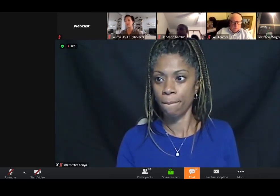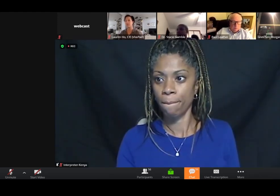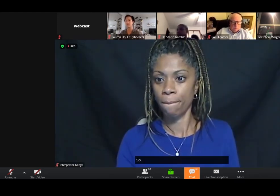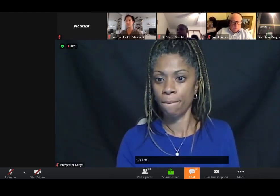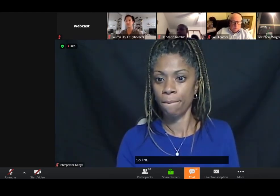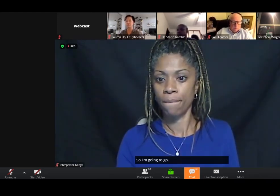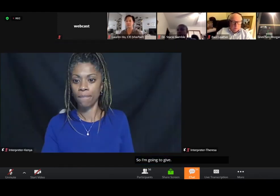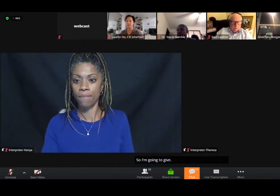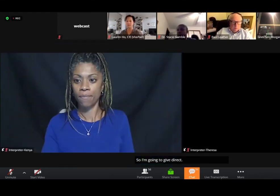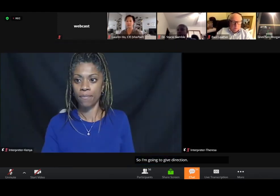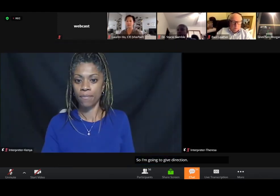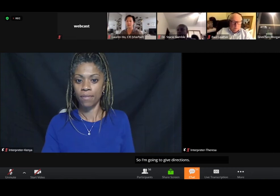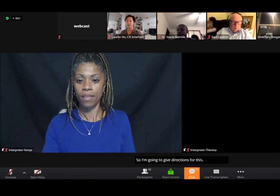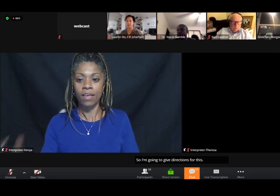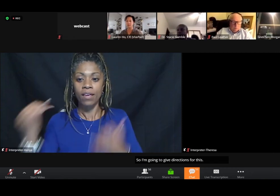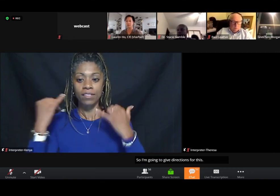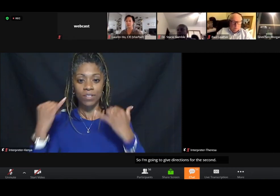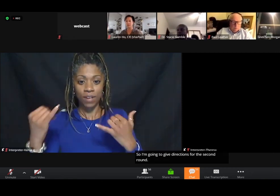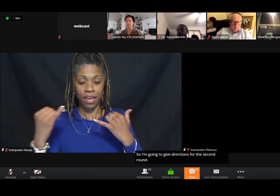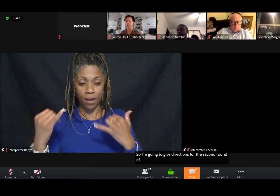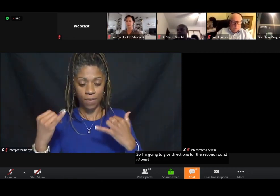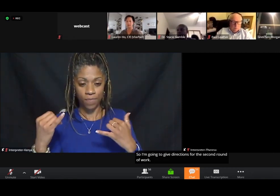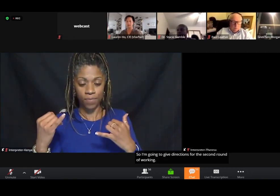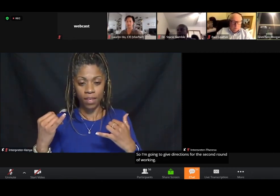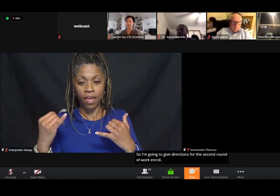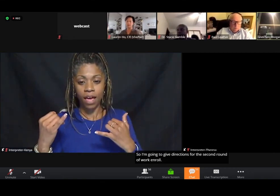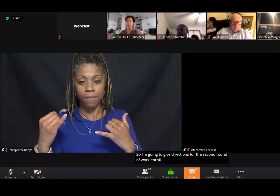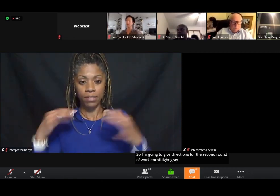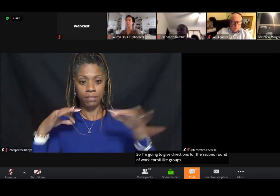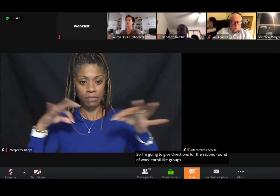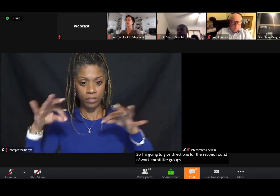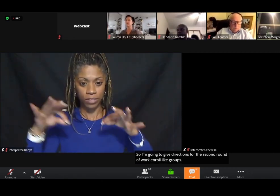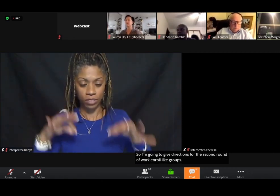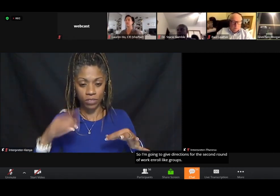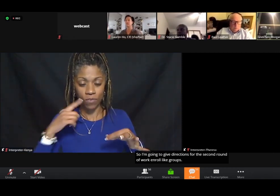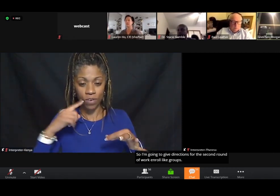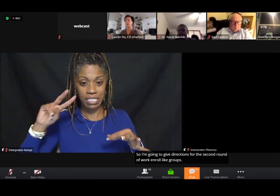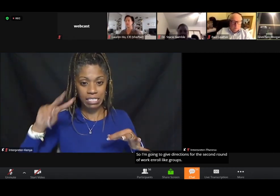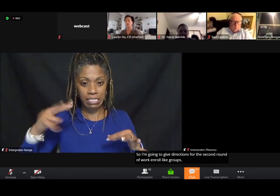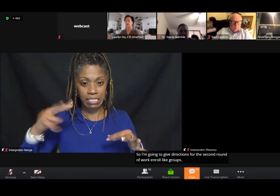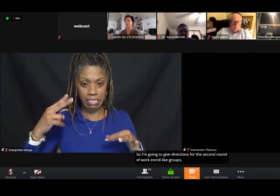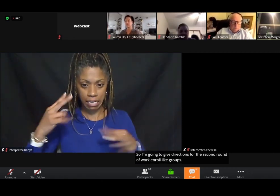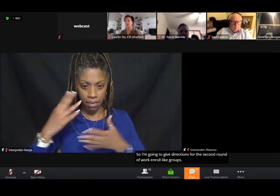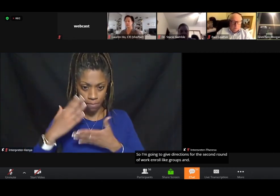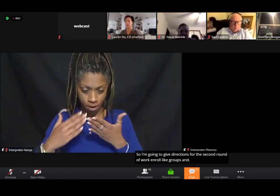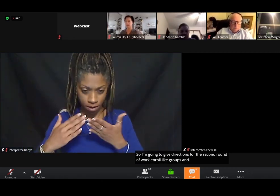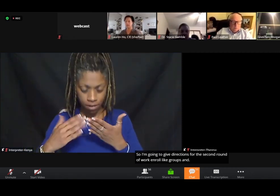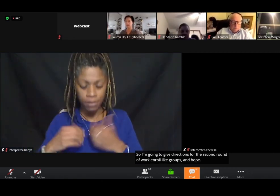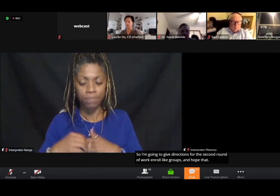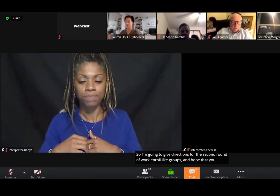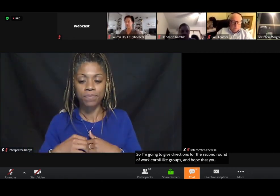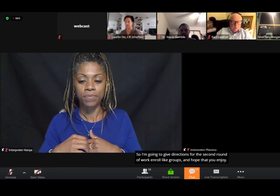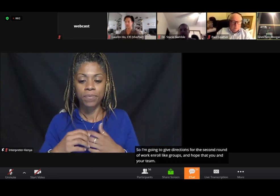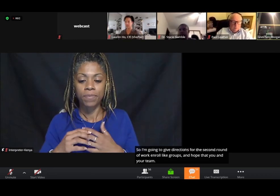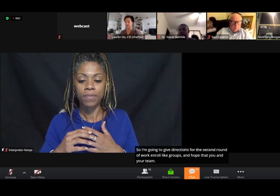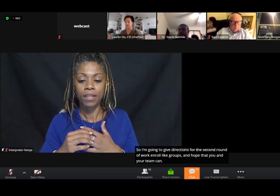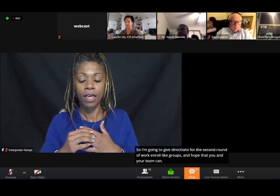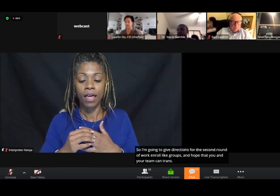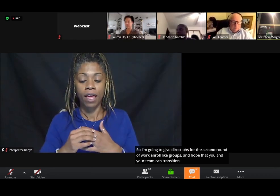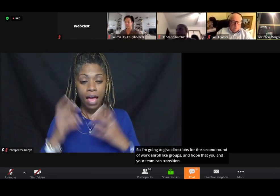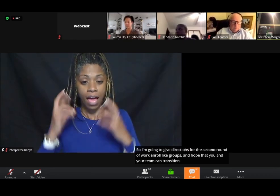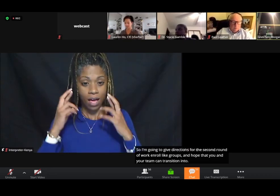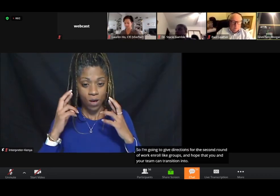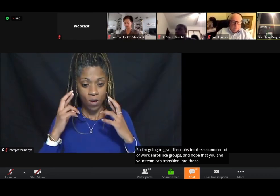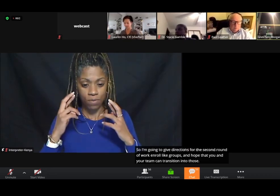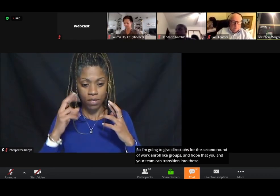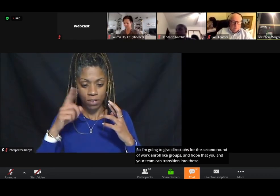So I'm going to give directions for this second round of work in role-alike groups. And I hope that you and your team can transition